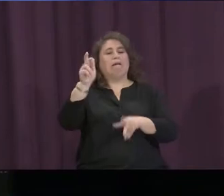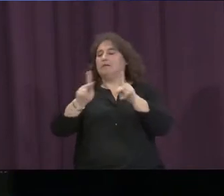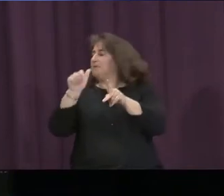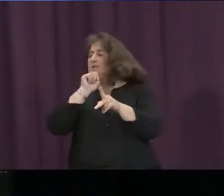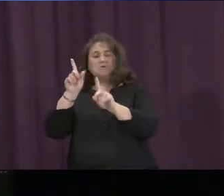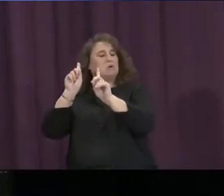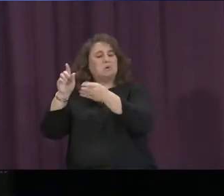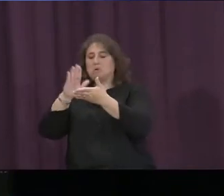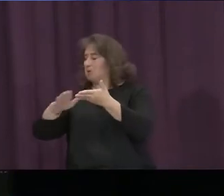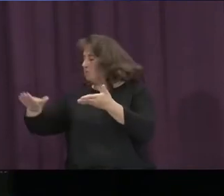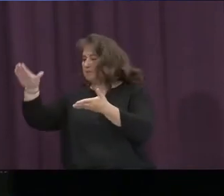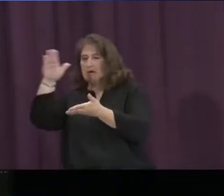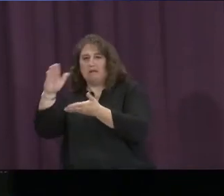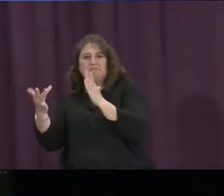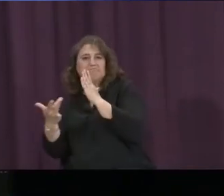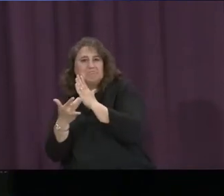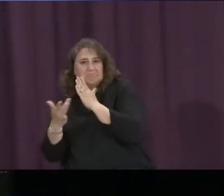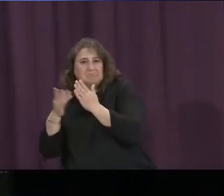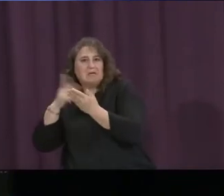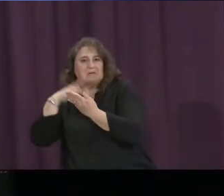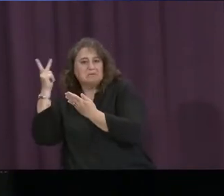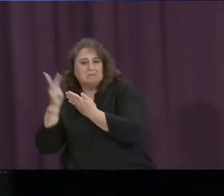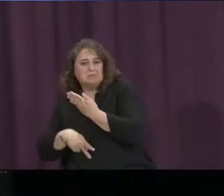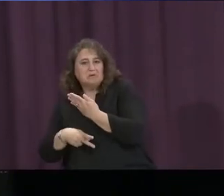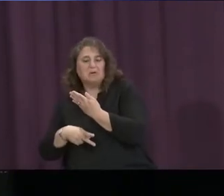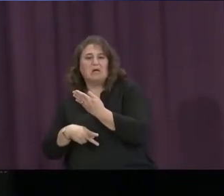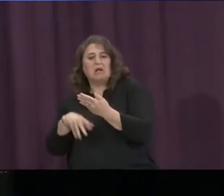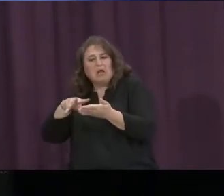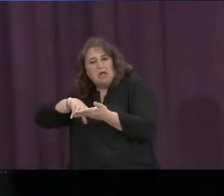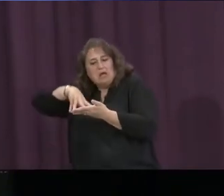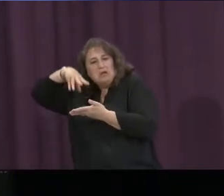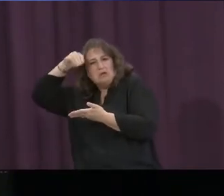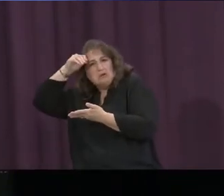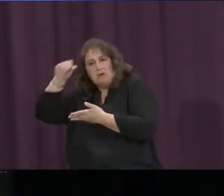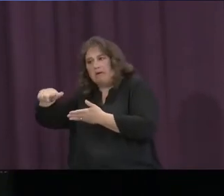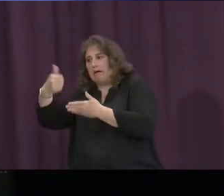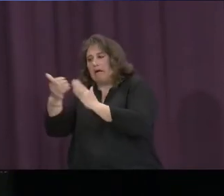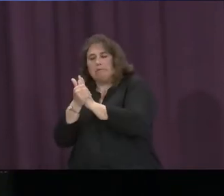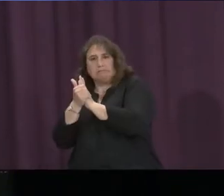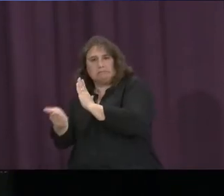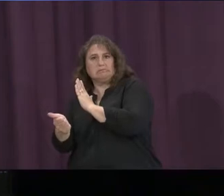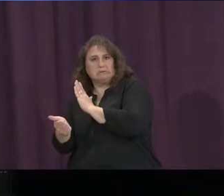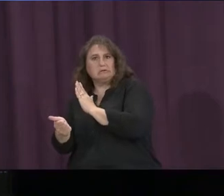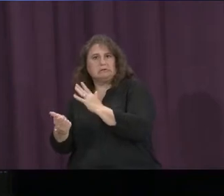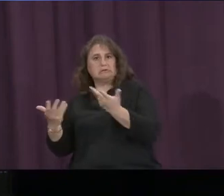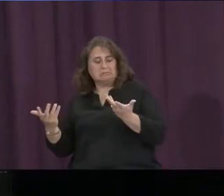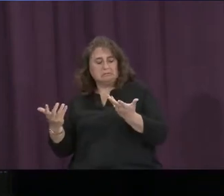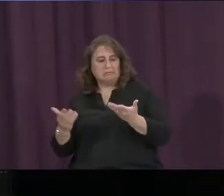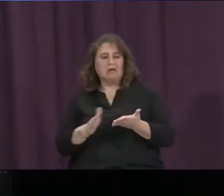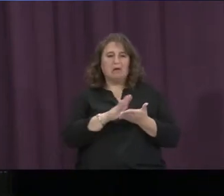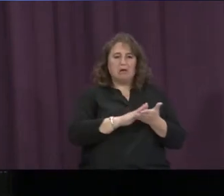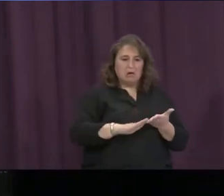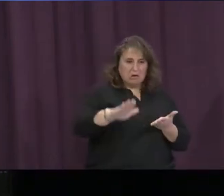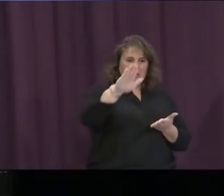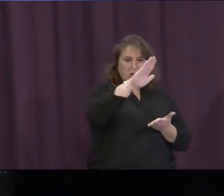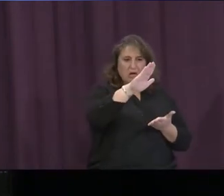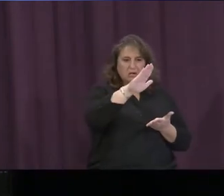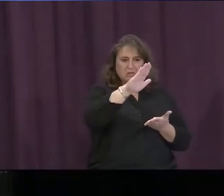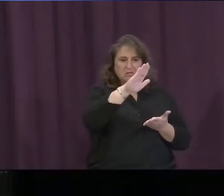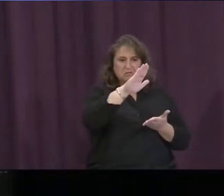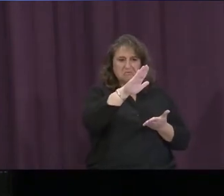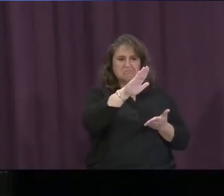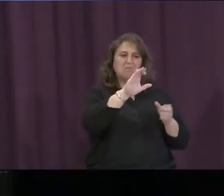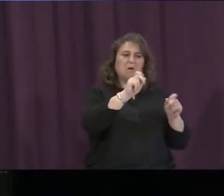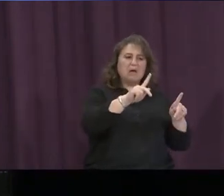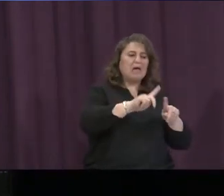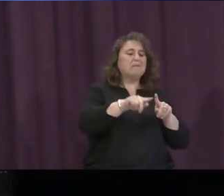are technical programs that people go to, apprenticeships, and that's just fine. And then, you know, college, it's not one